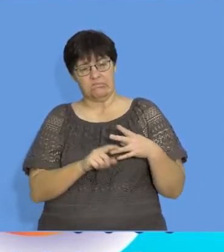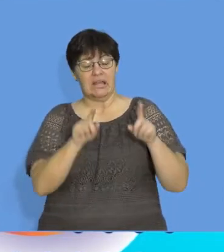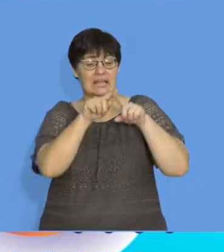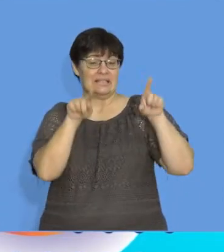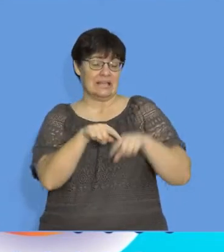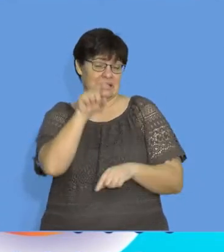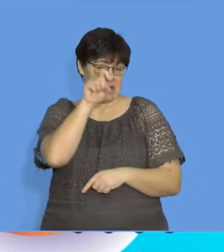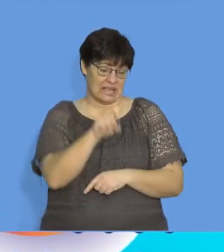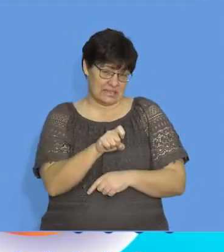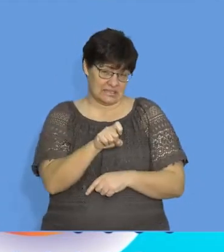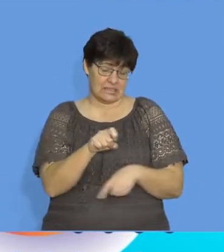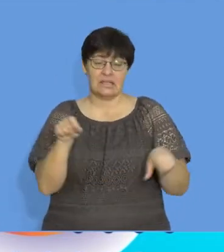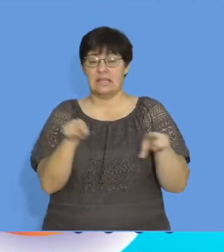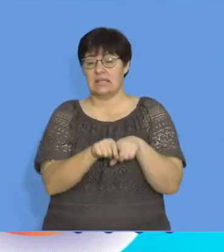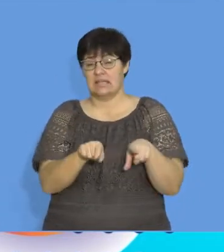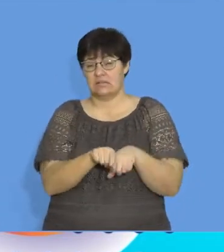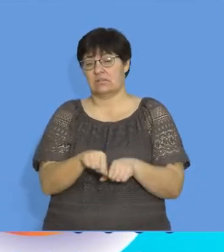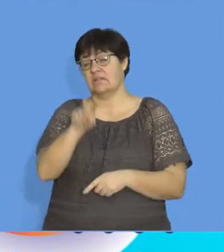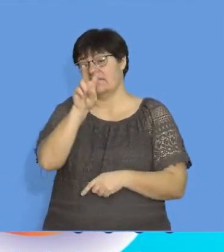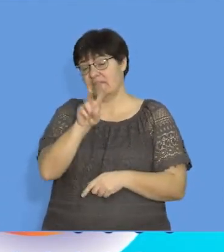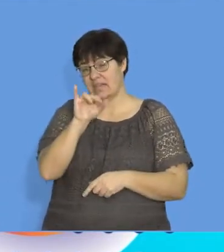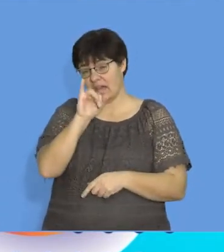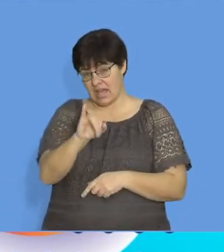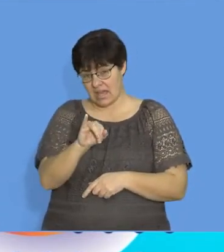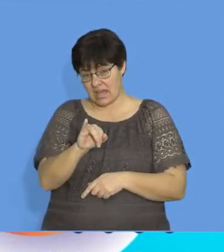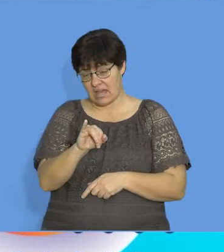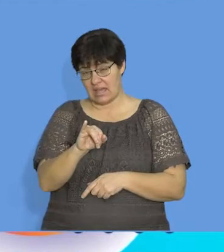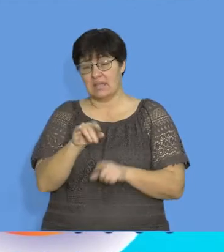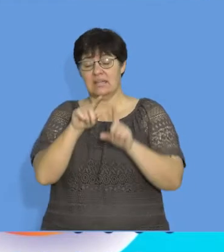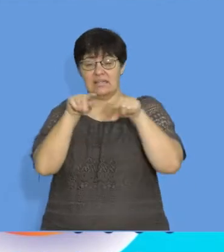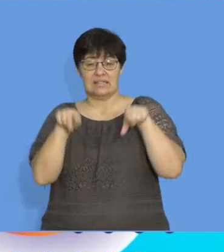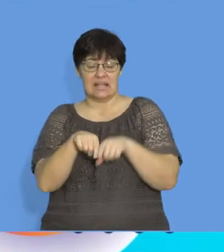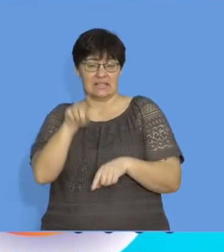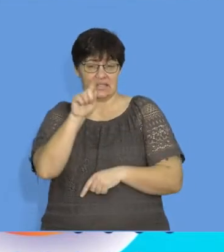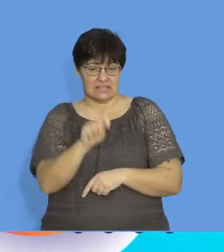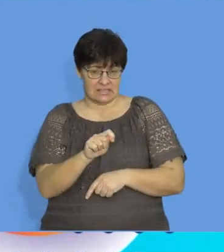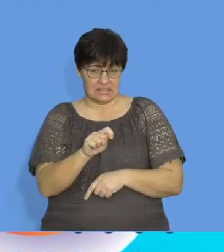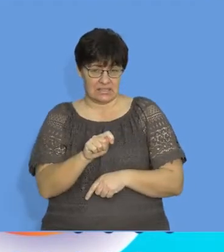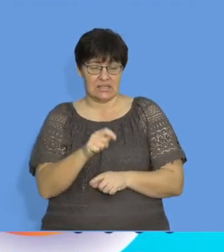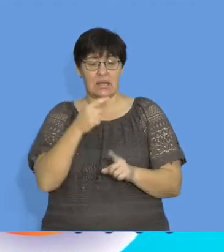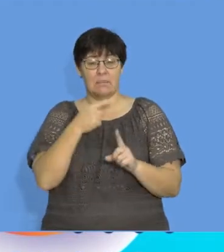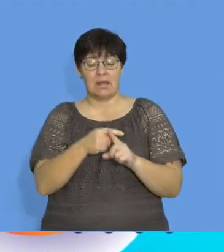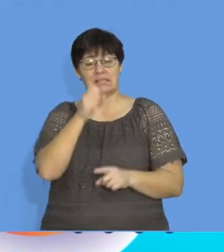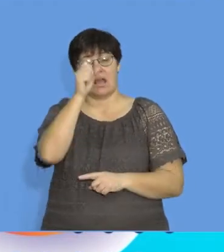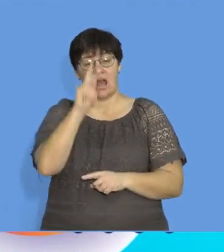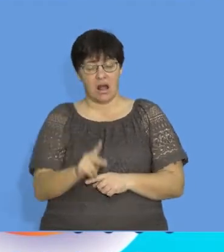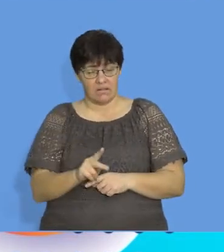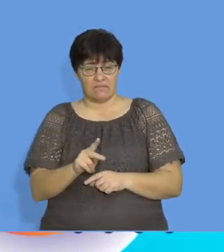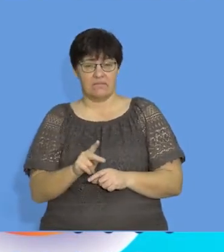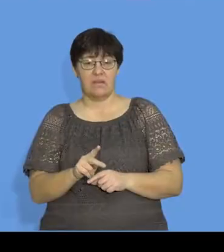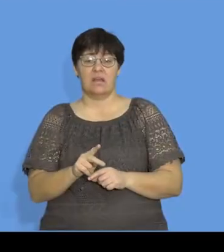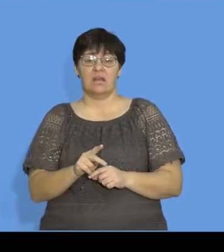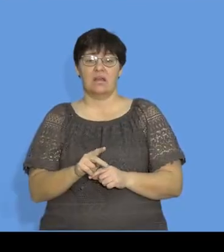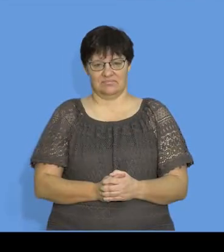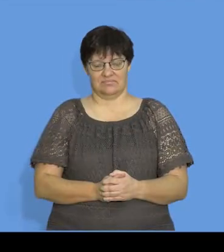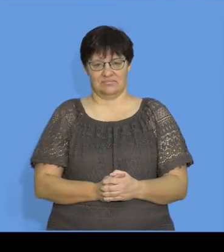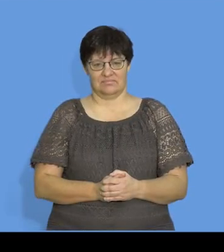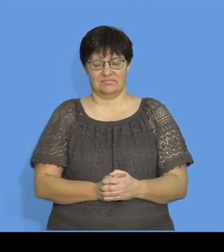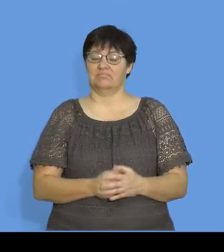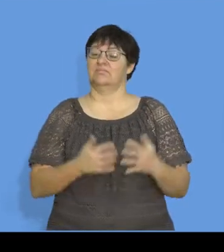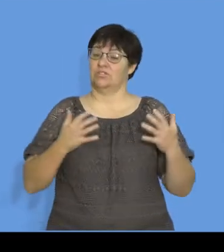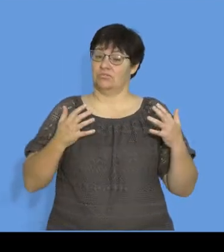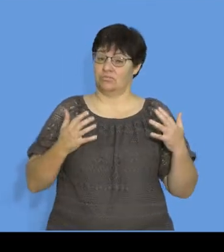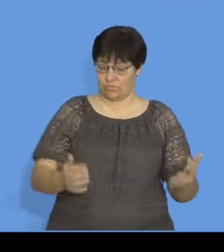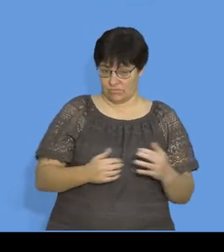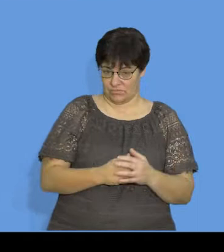delta X equals VI delta T plus a half A delta T squared.